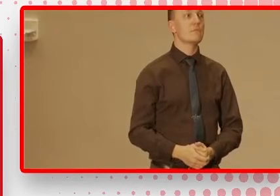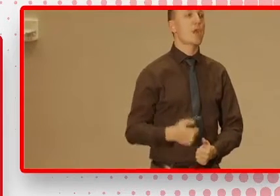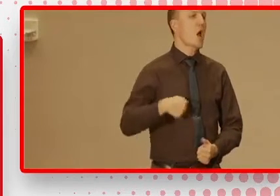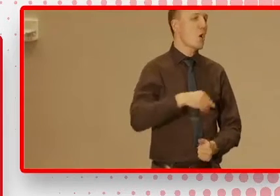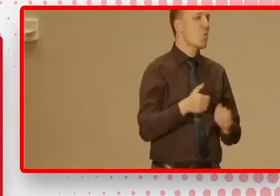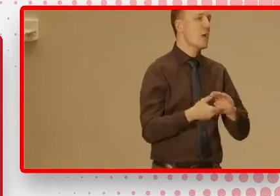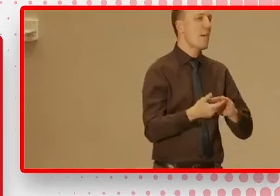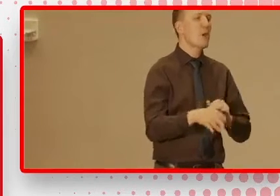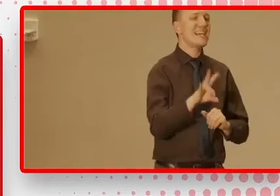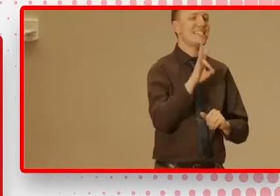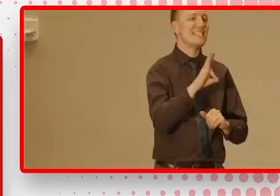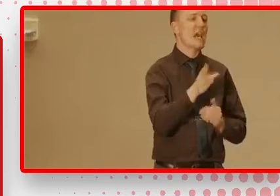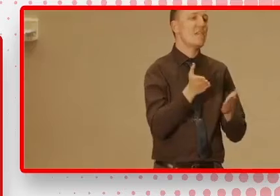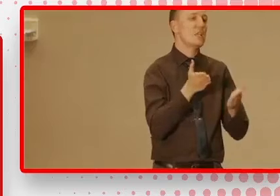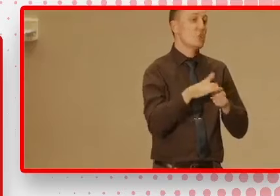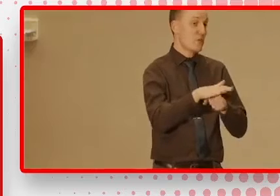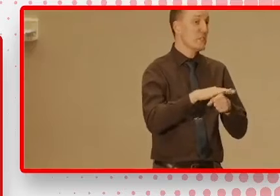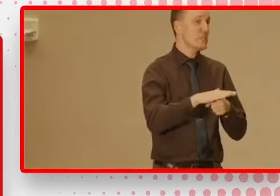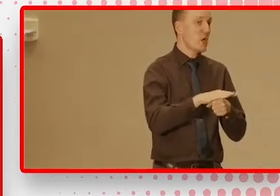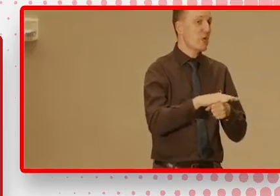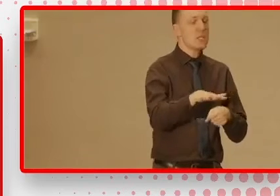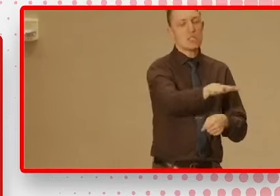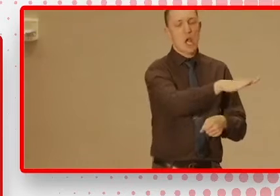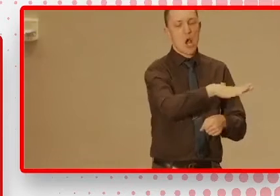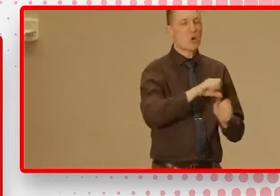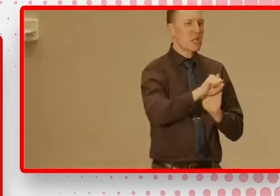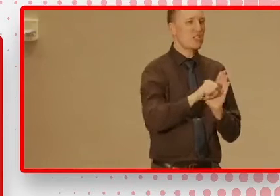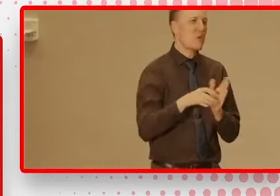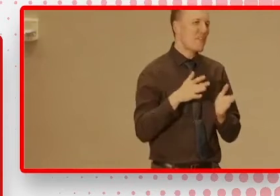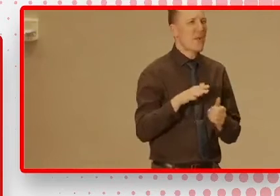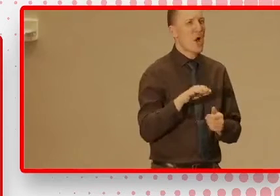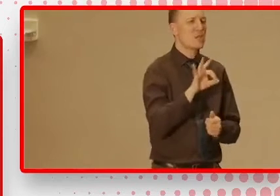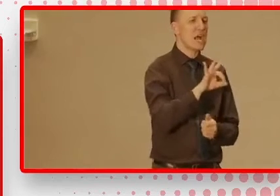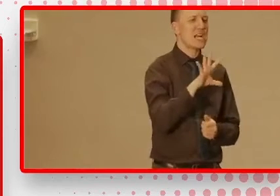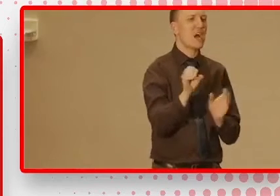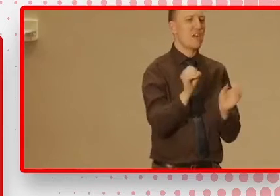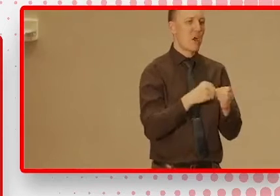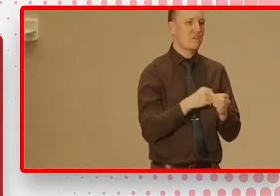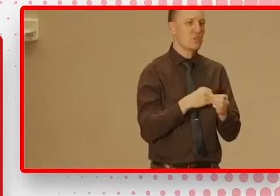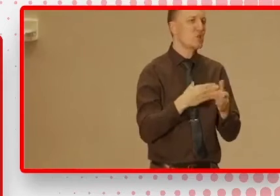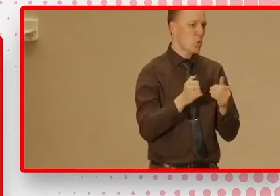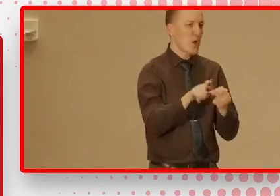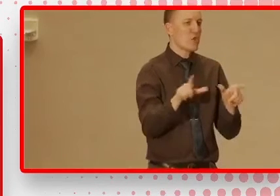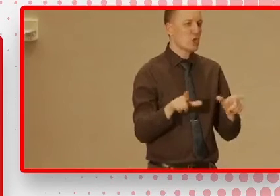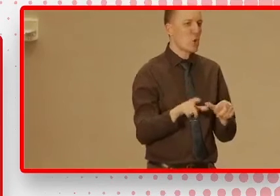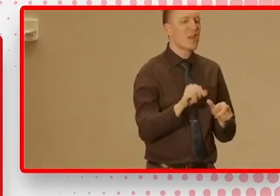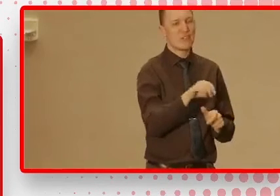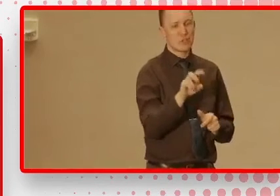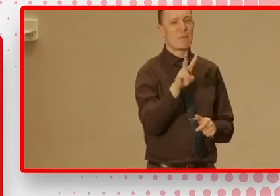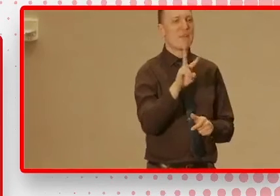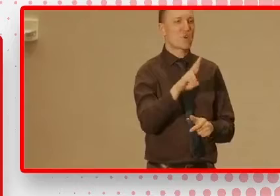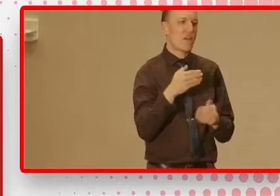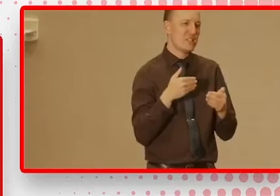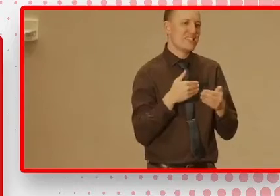areas, and we have about 95 offices across the state. So wherever you're located, there's going to be a VR office close